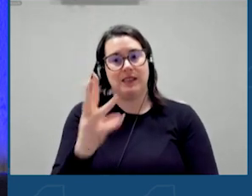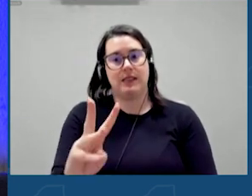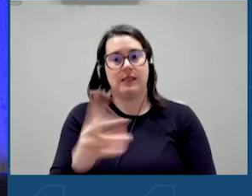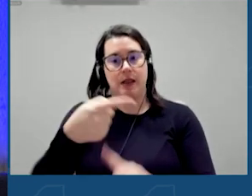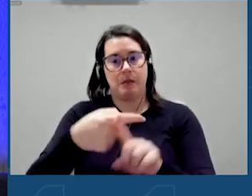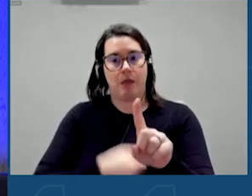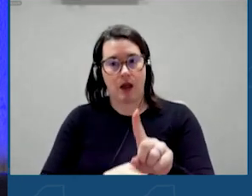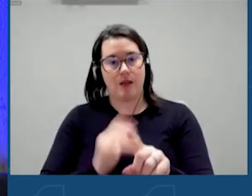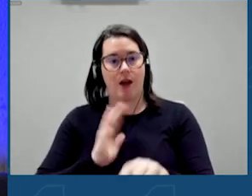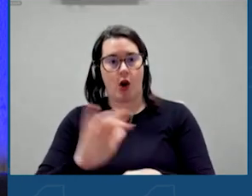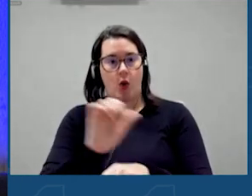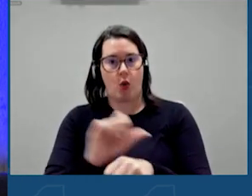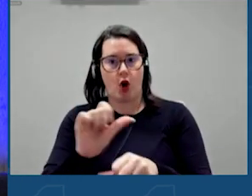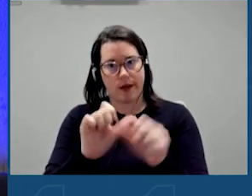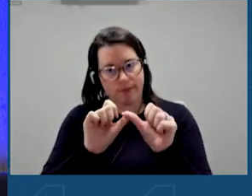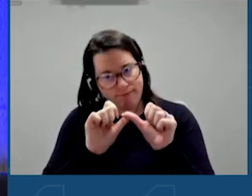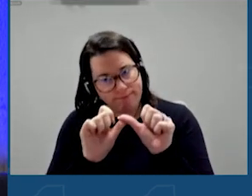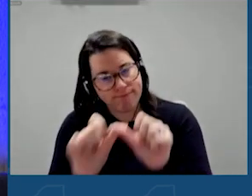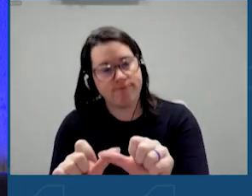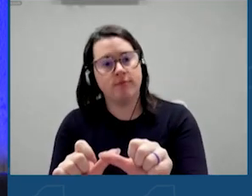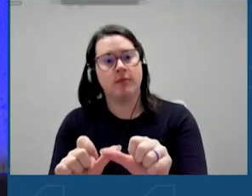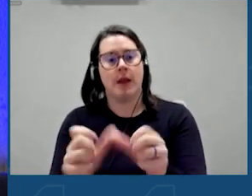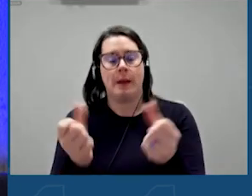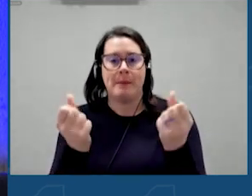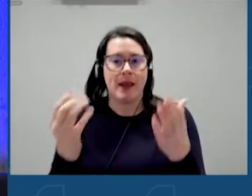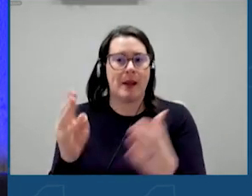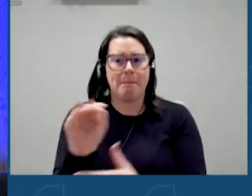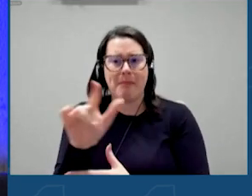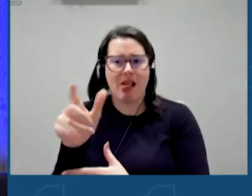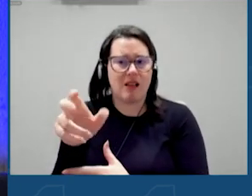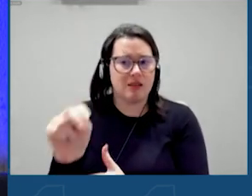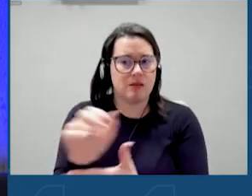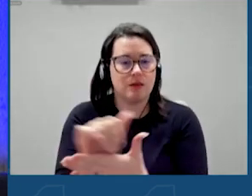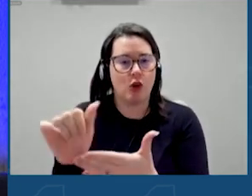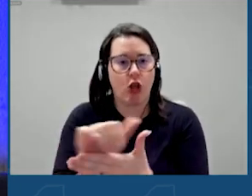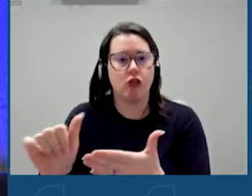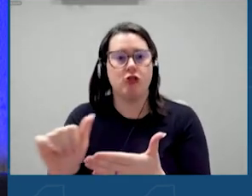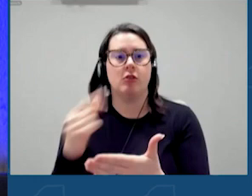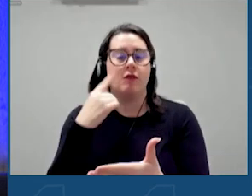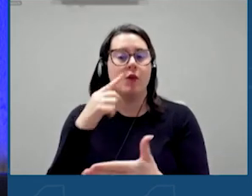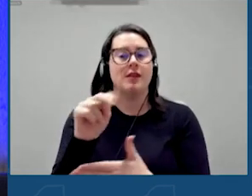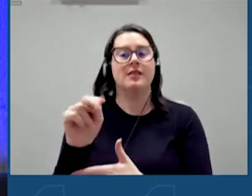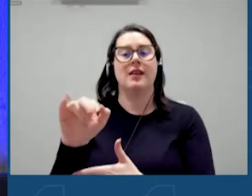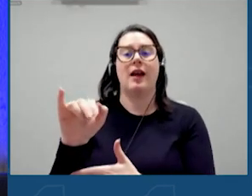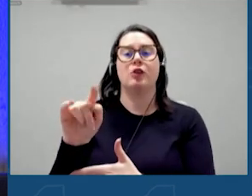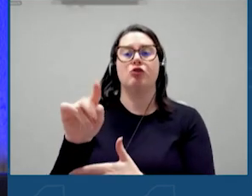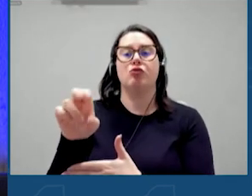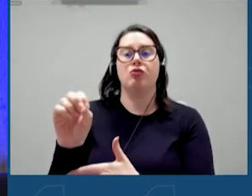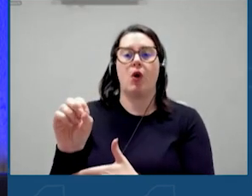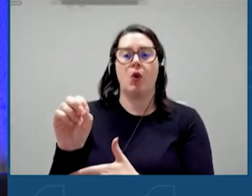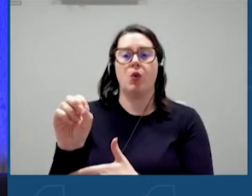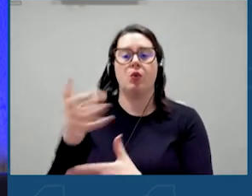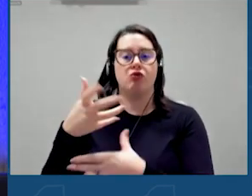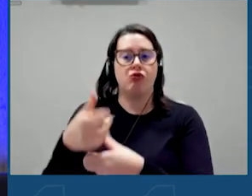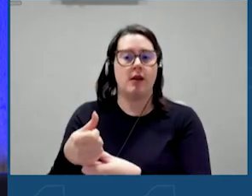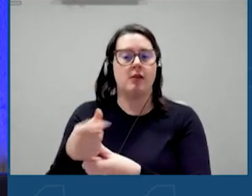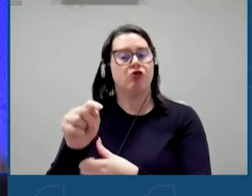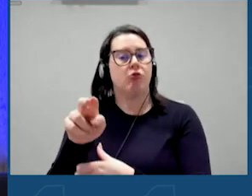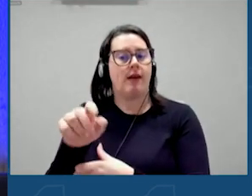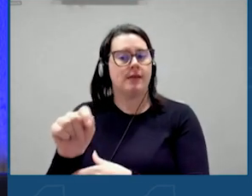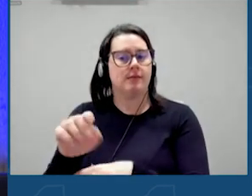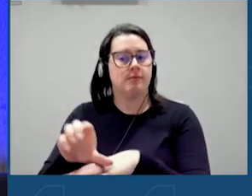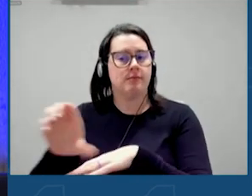earnest, unlocking, as I mentioned, billions of dollars under the NYCHA Trust. I mean, these opportunities were sitting there, and nobody was able